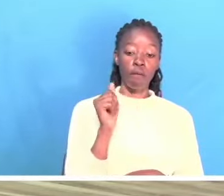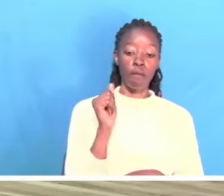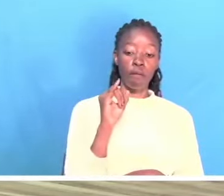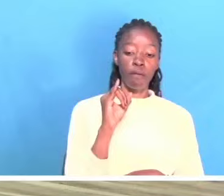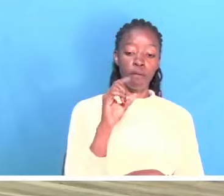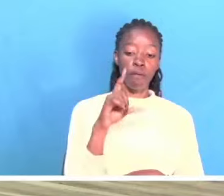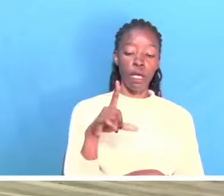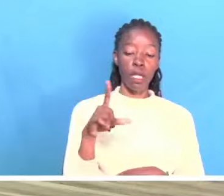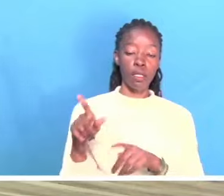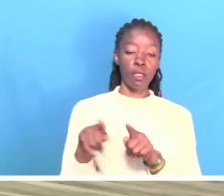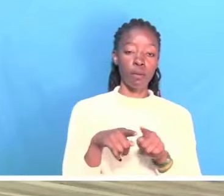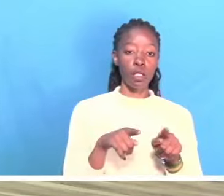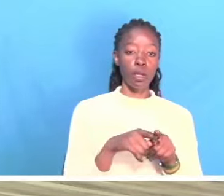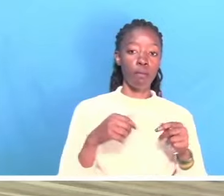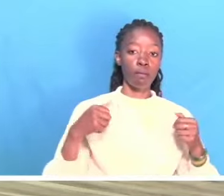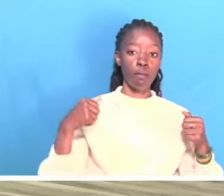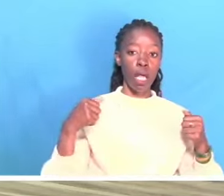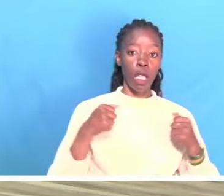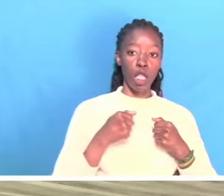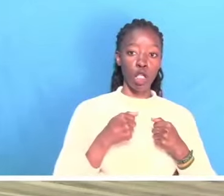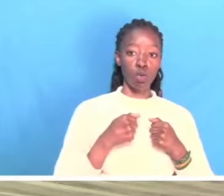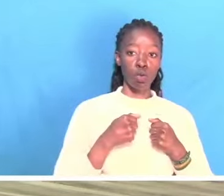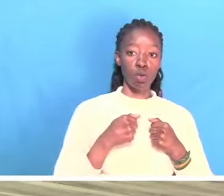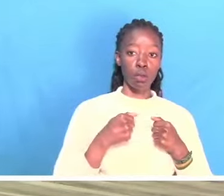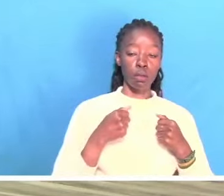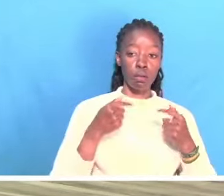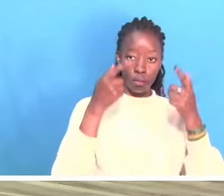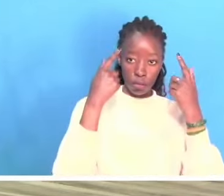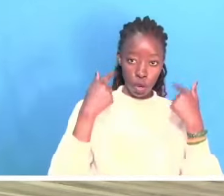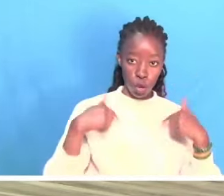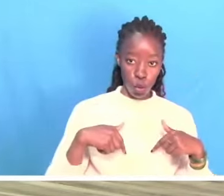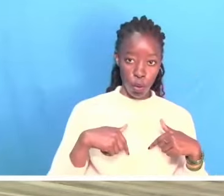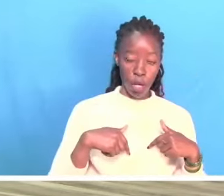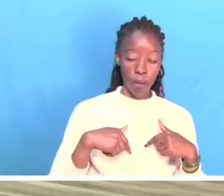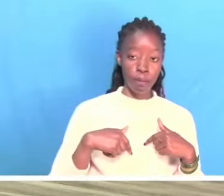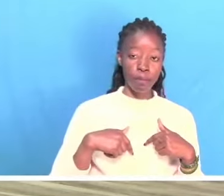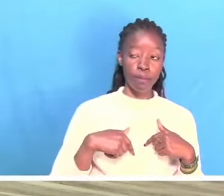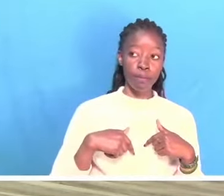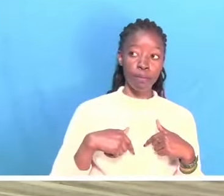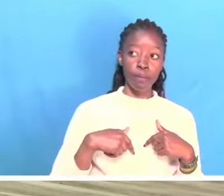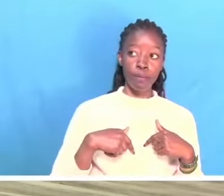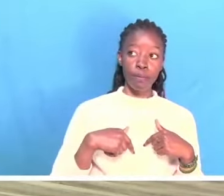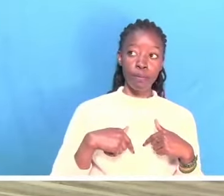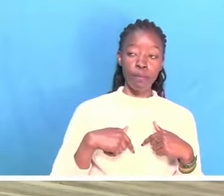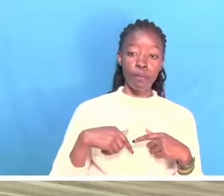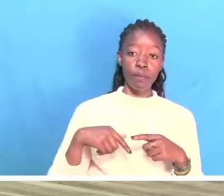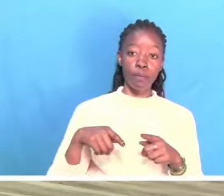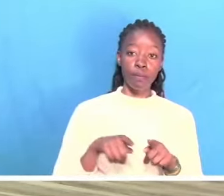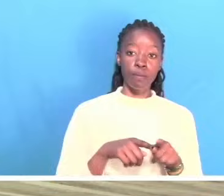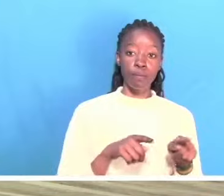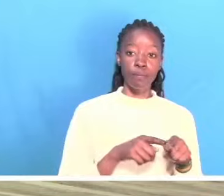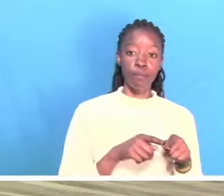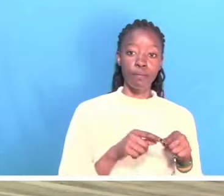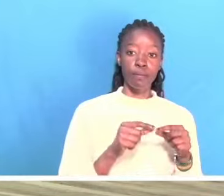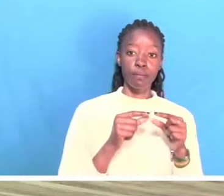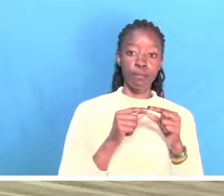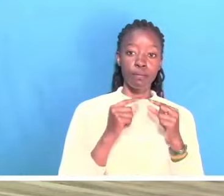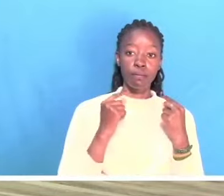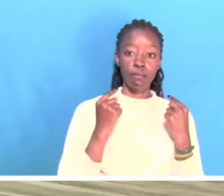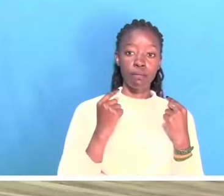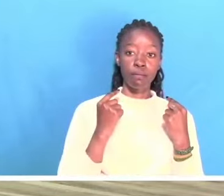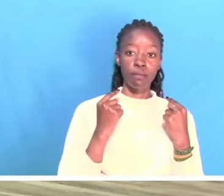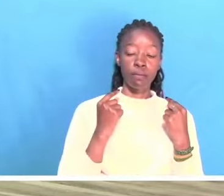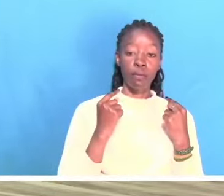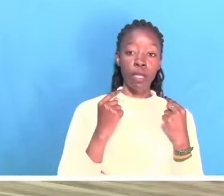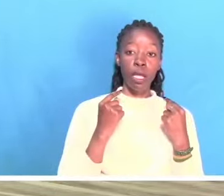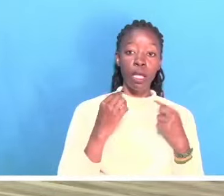on Sunday, the gowns that we put on here with a pera and my brother Aduya Saitani, ile mavazi